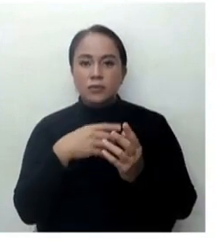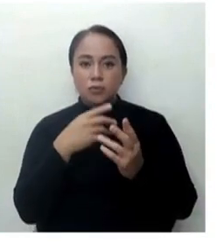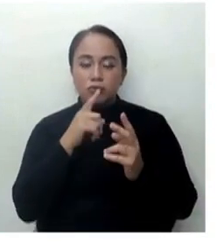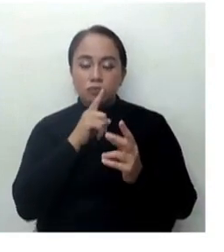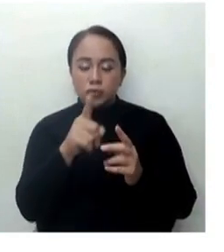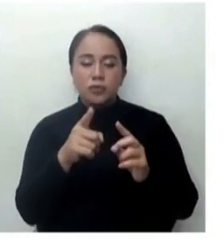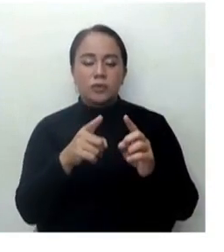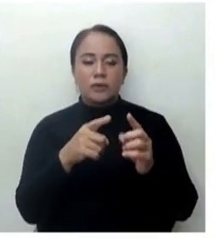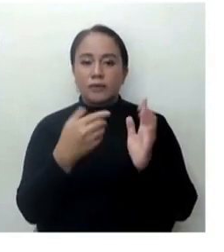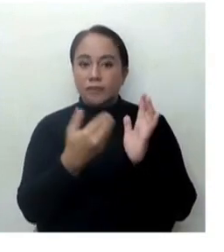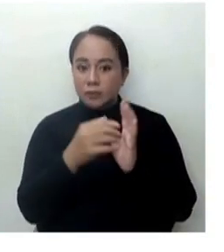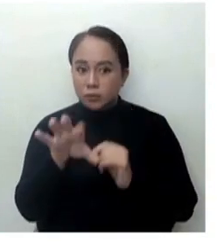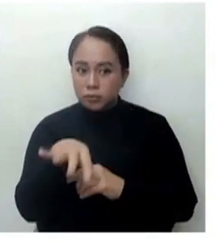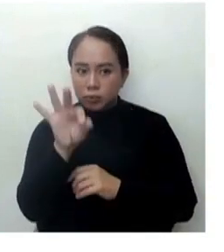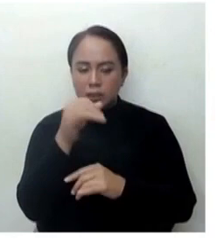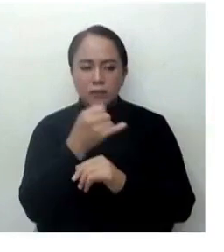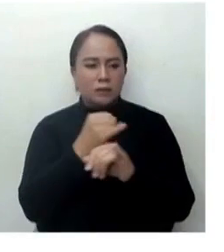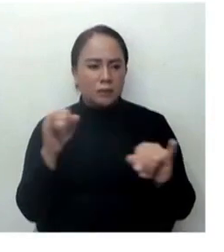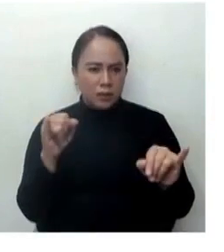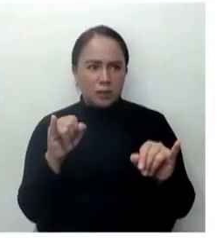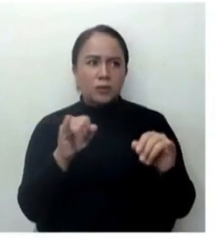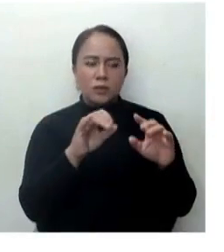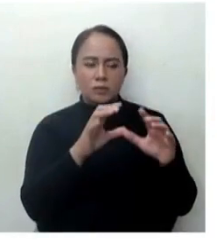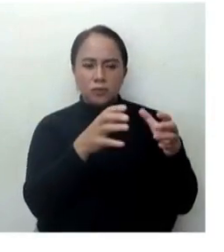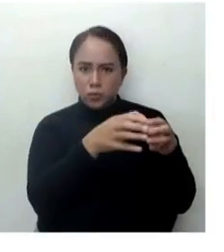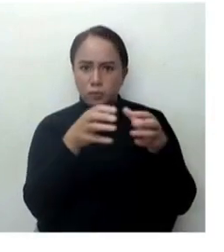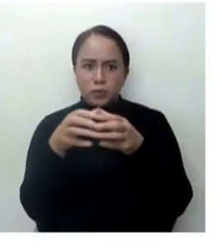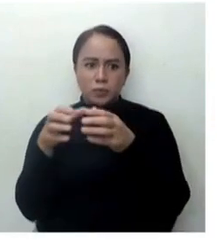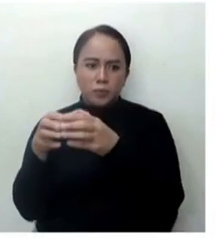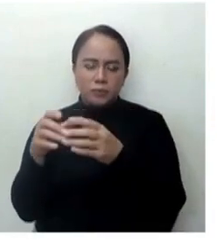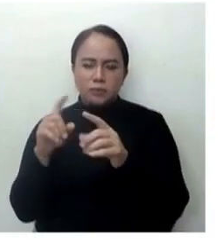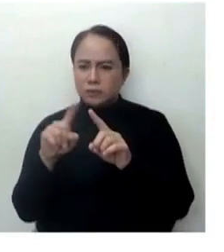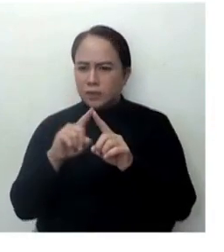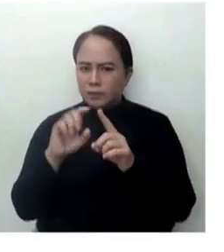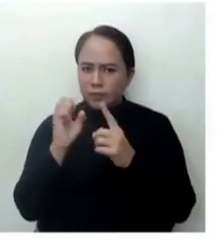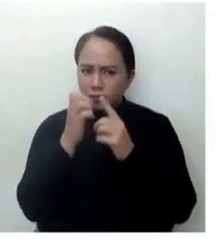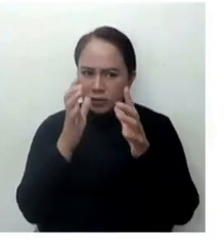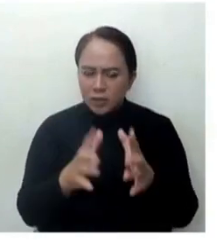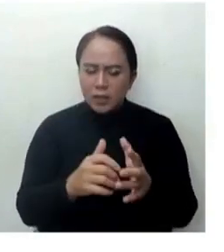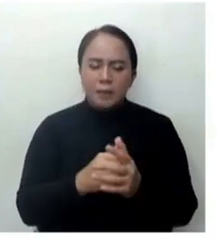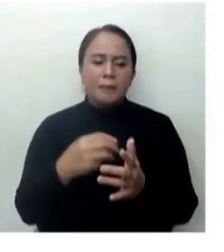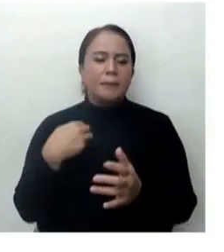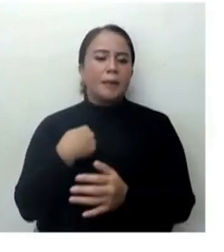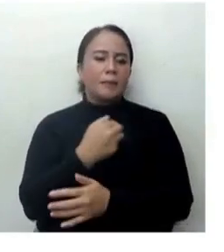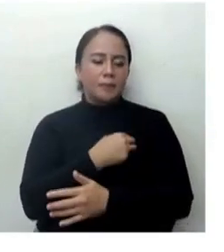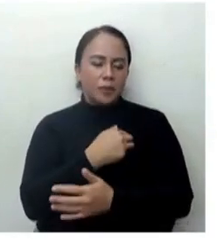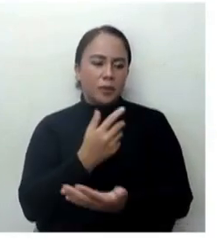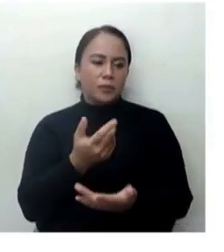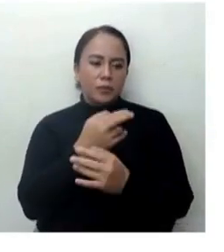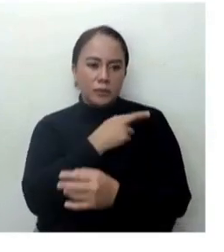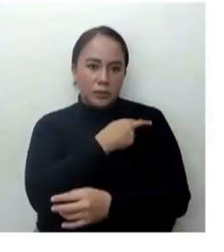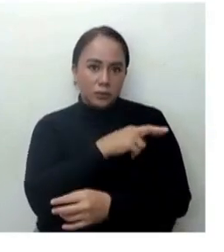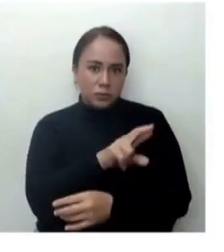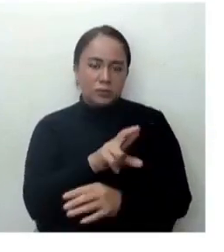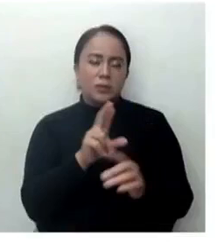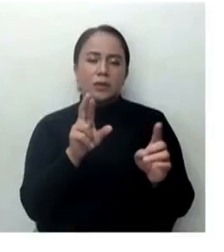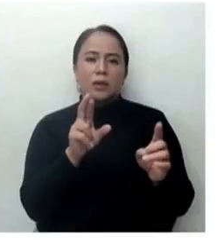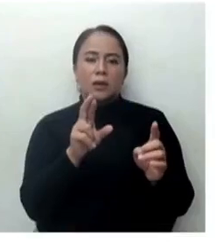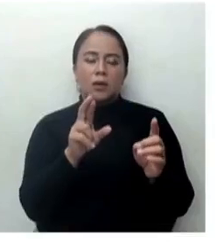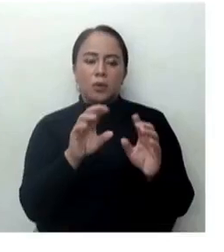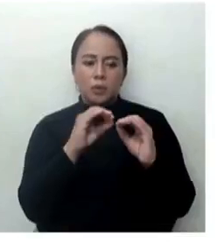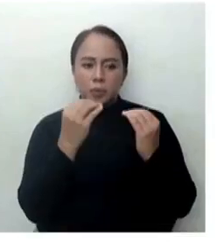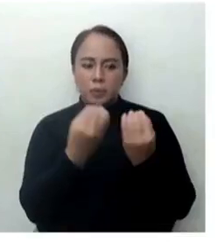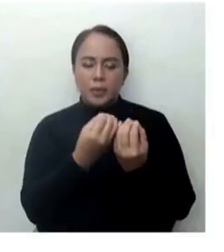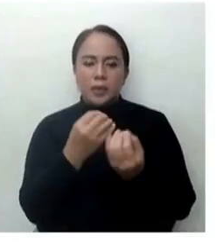of independent socio-civic organizations, environmentalists, members of religious organizations, and human